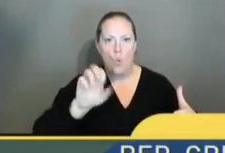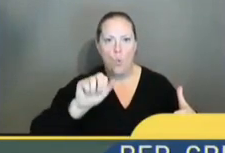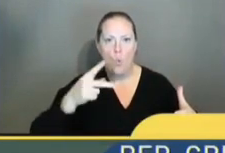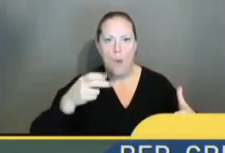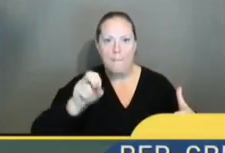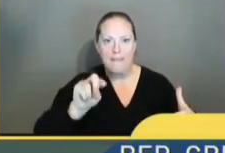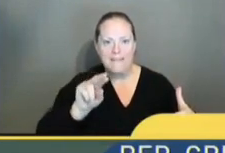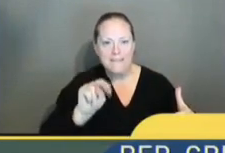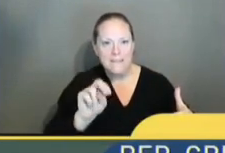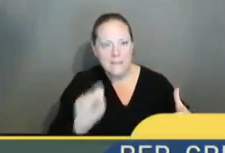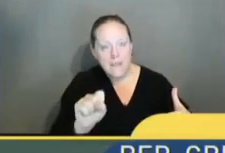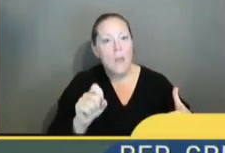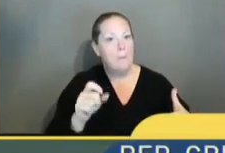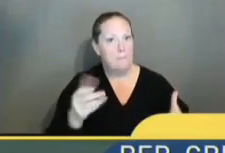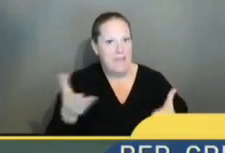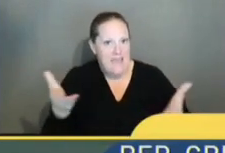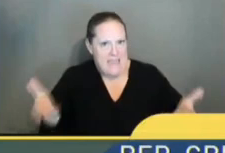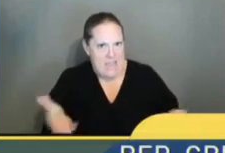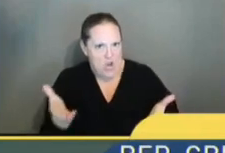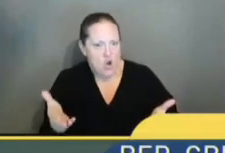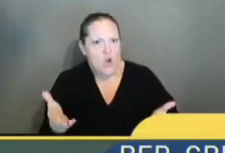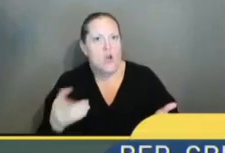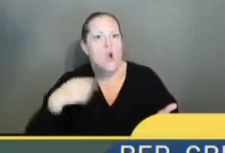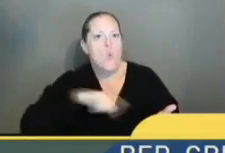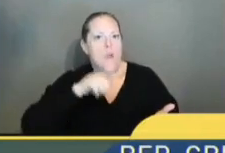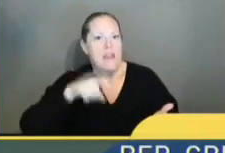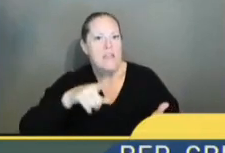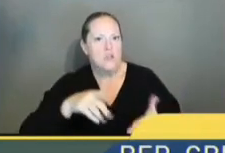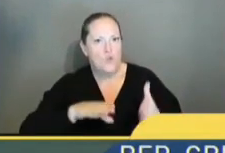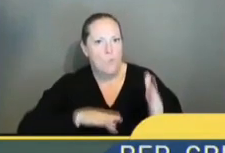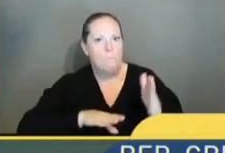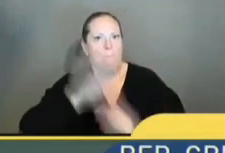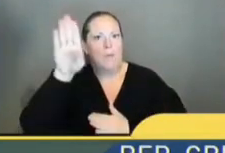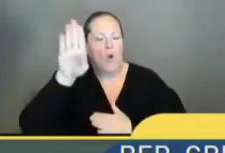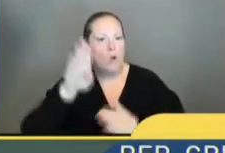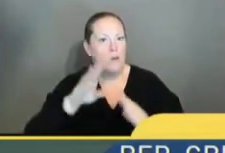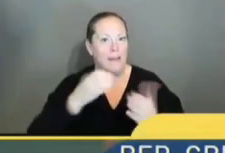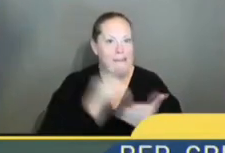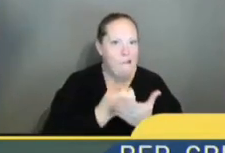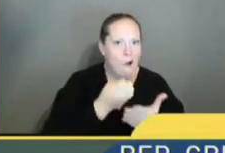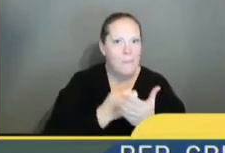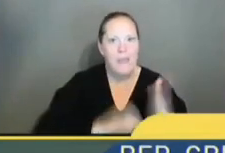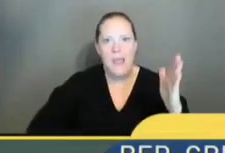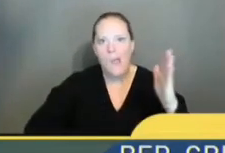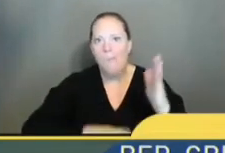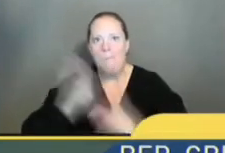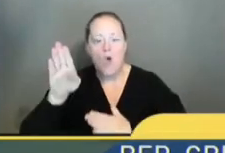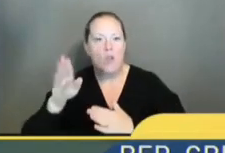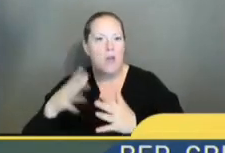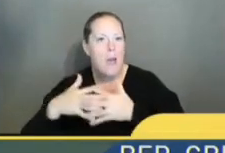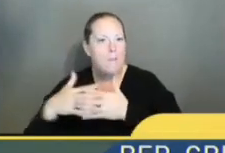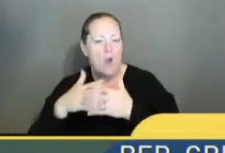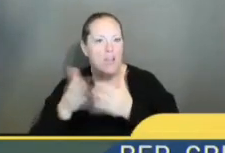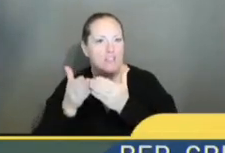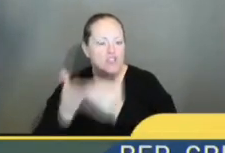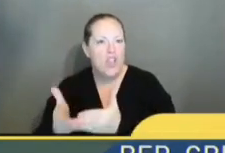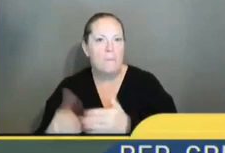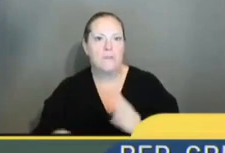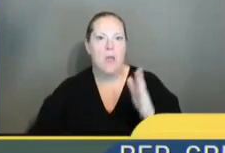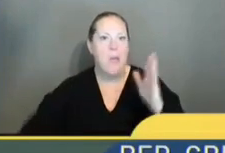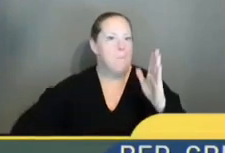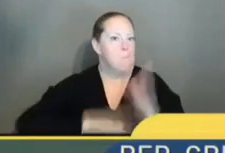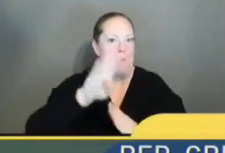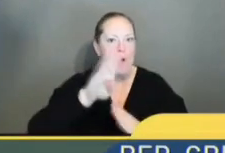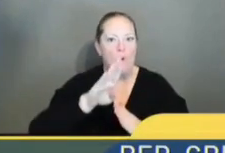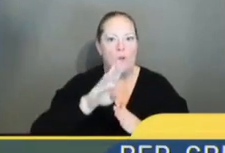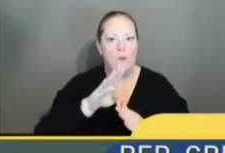our economy here, building our national security here, building American shipbuilding capacity here. There's a keen federal interest, way more